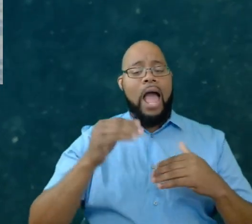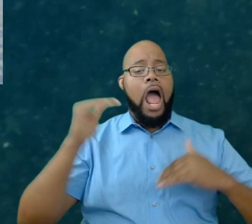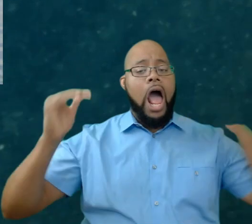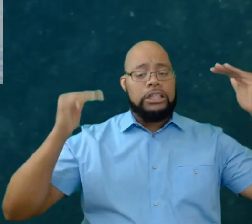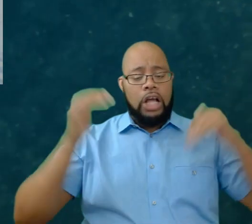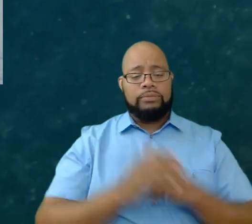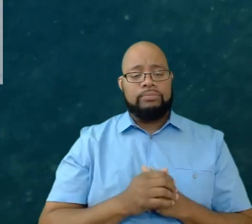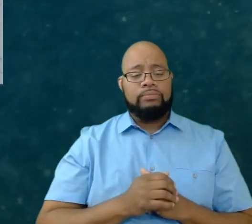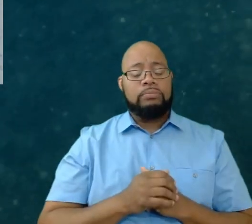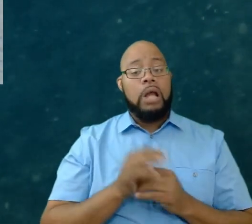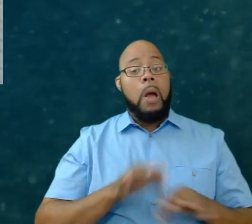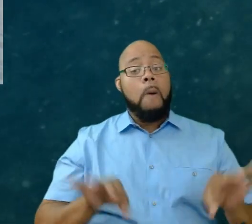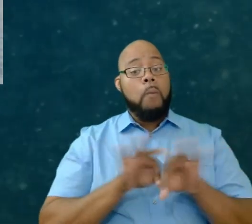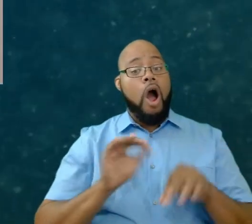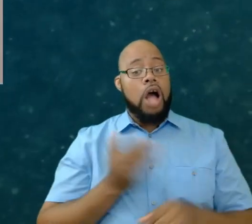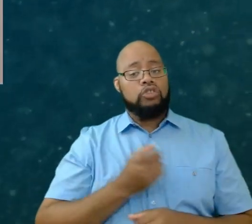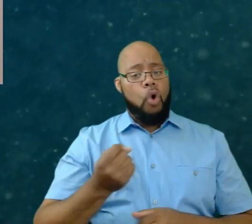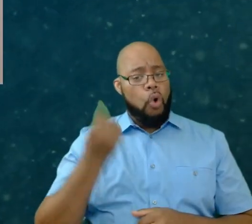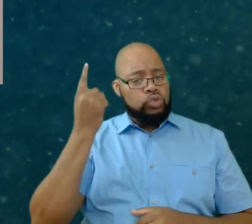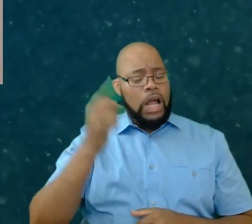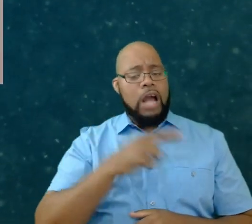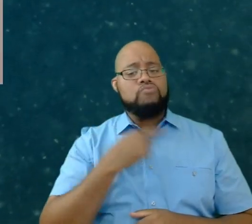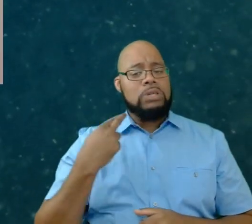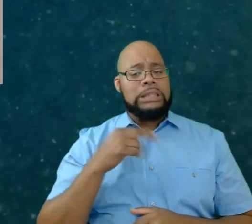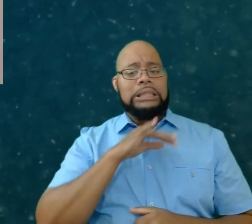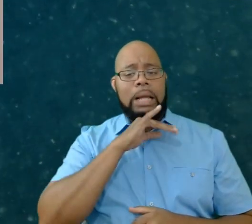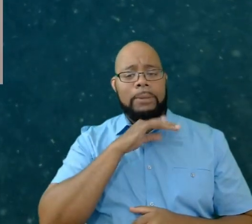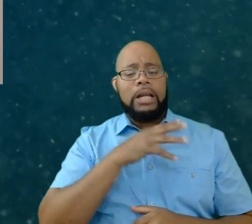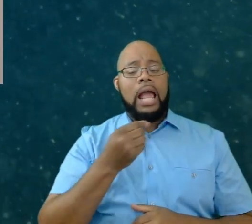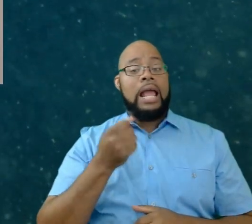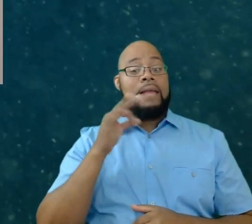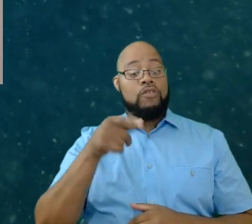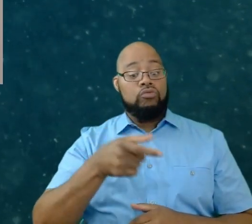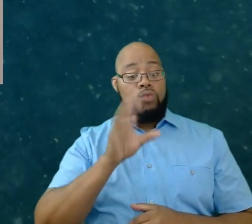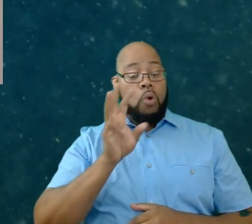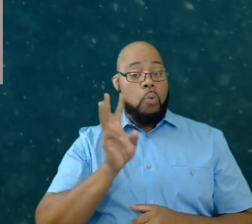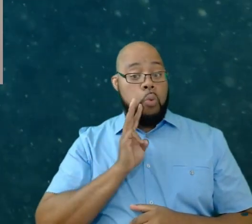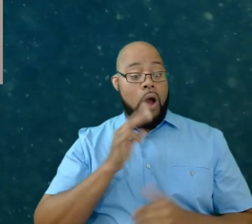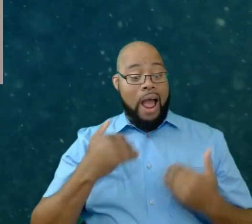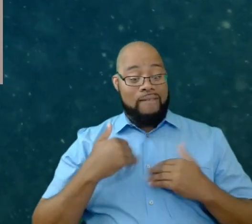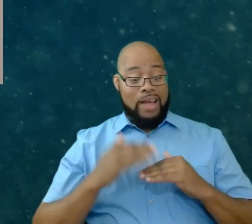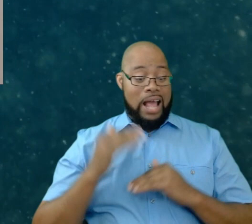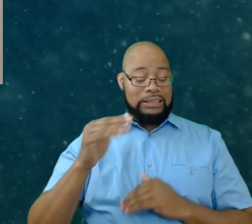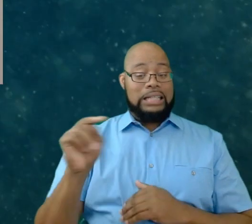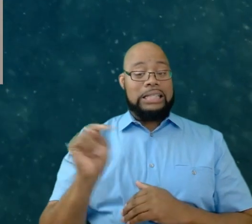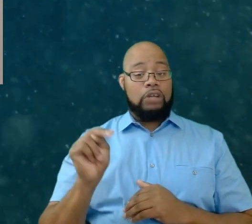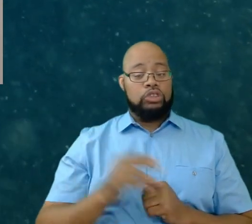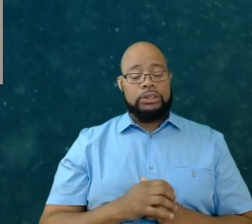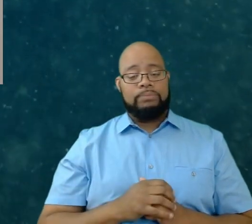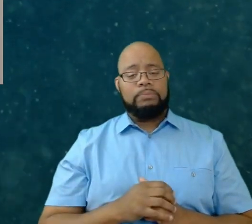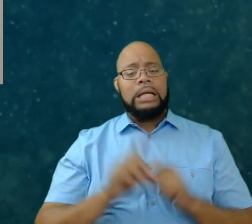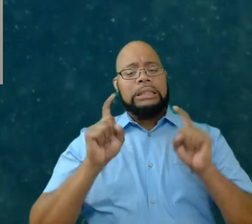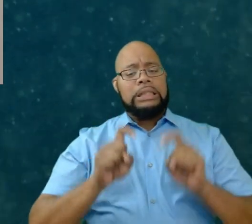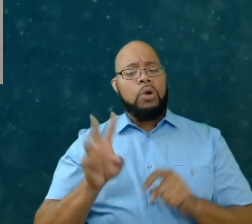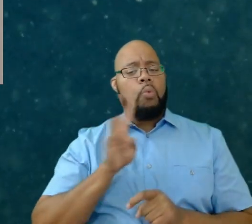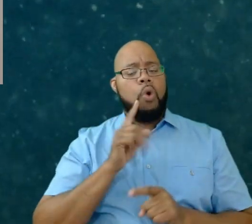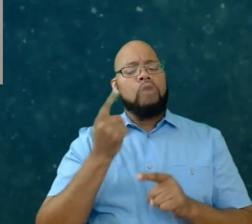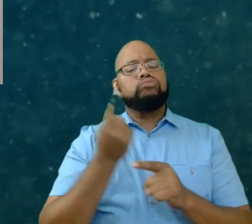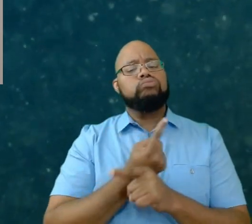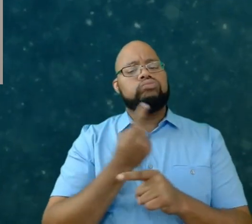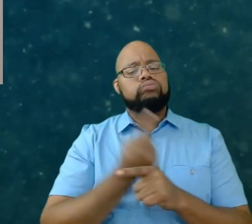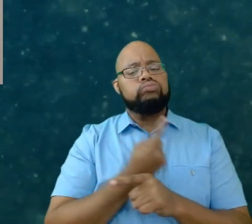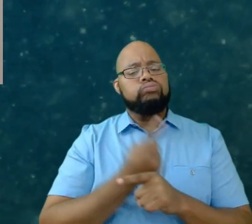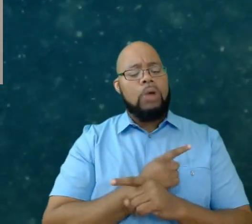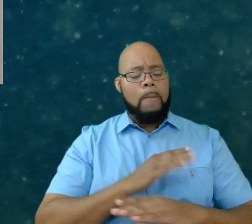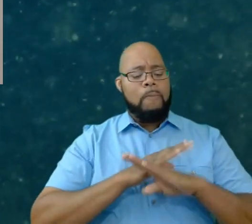both infants and adults. It's essential for us to understand the risks of contamination and whether your drinking water has excess nitrogen. Test